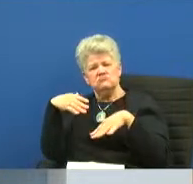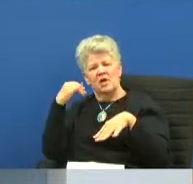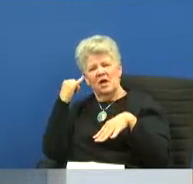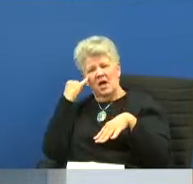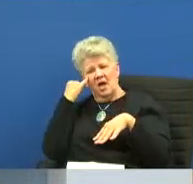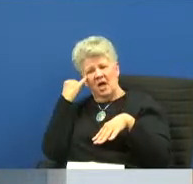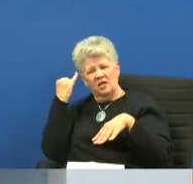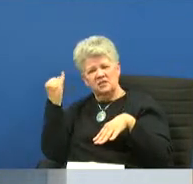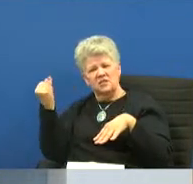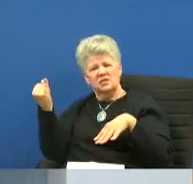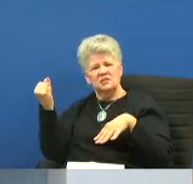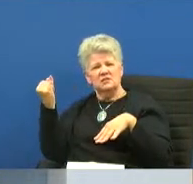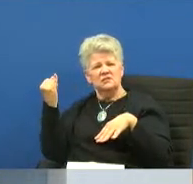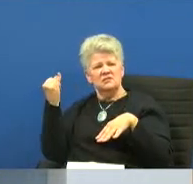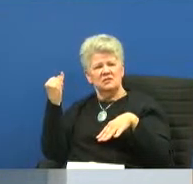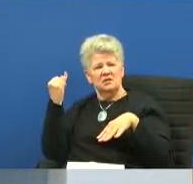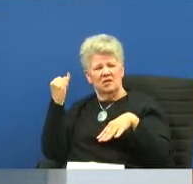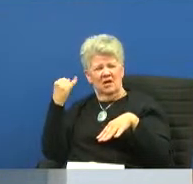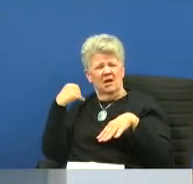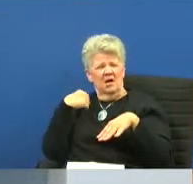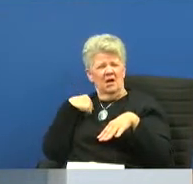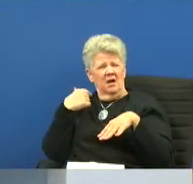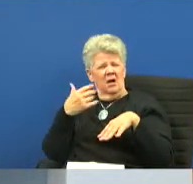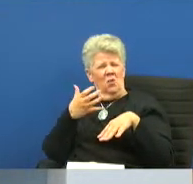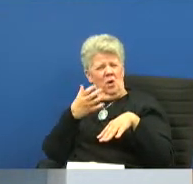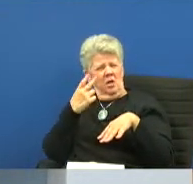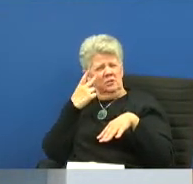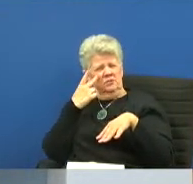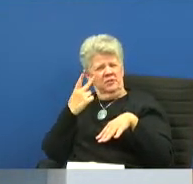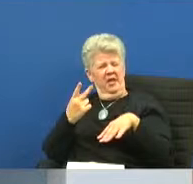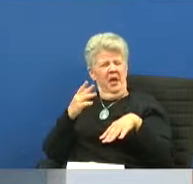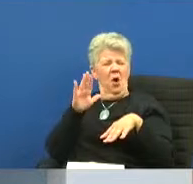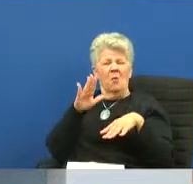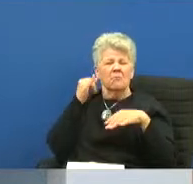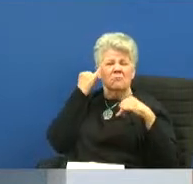ideas or things that